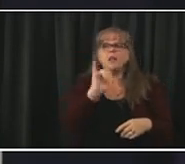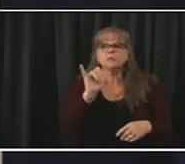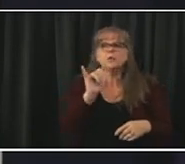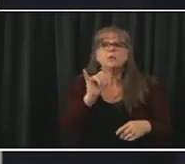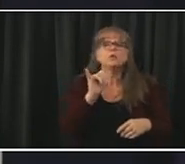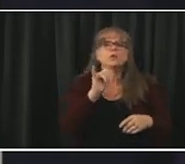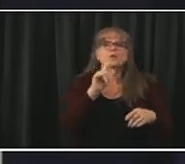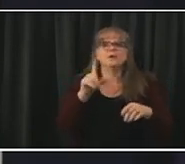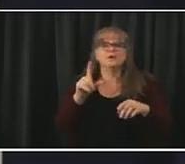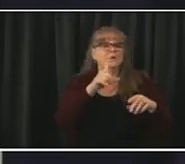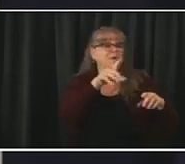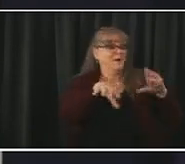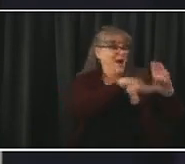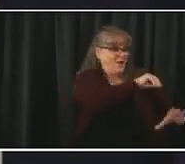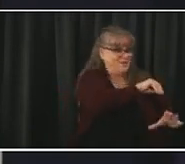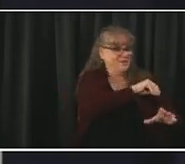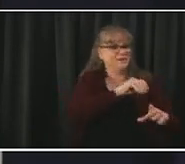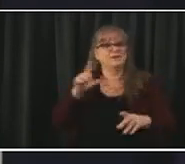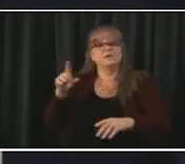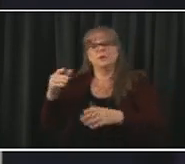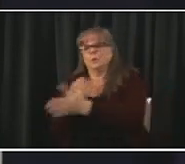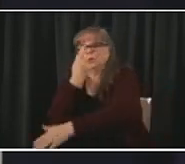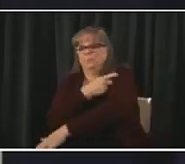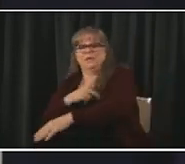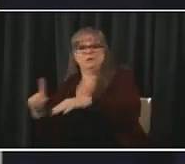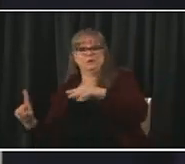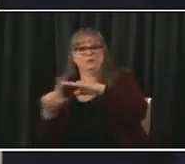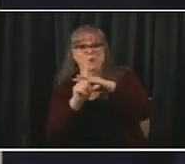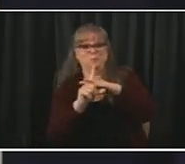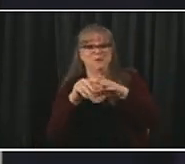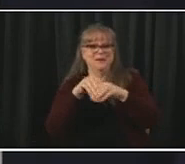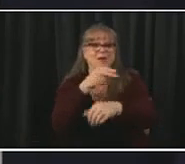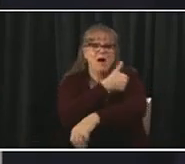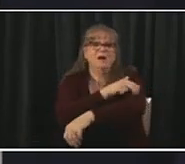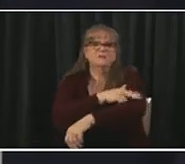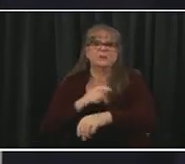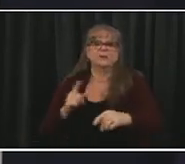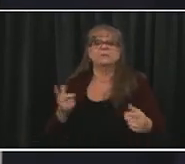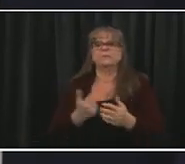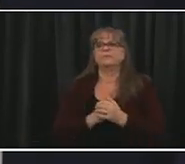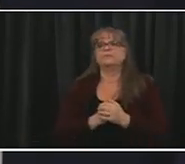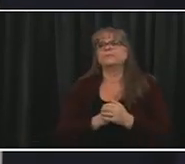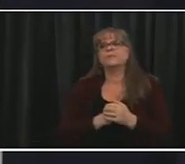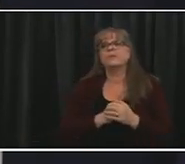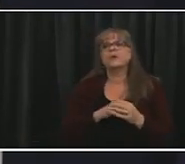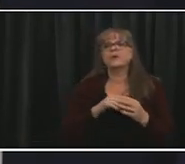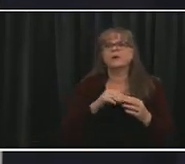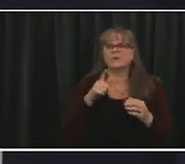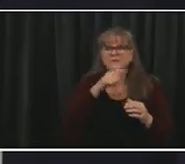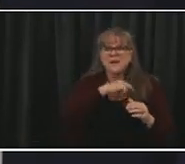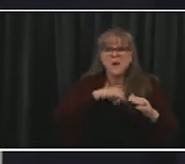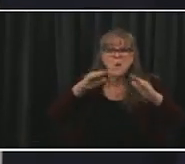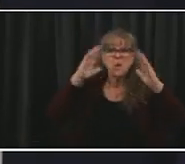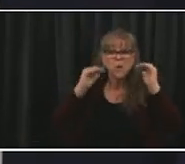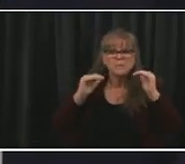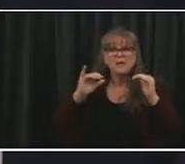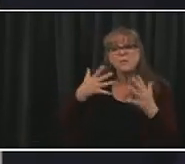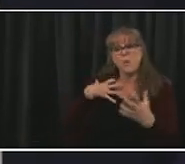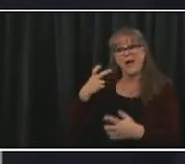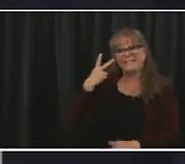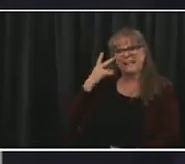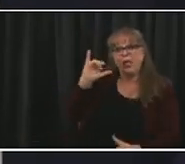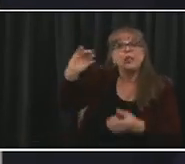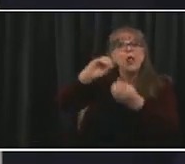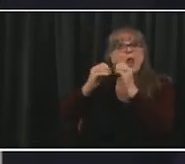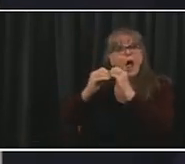16. So we are in we hope, a stable trend. We hope this is not a harbinger